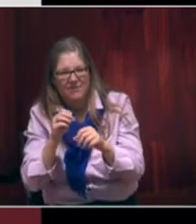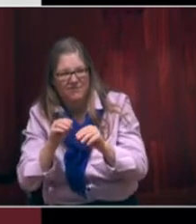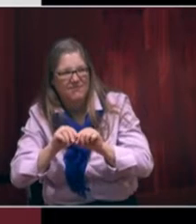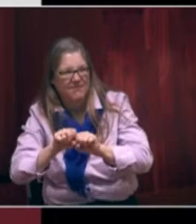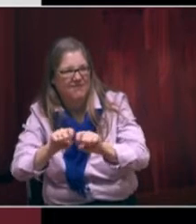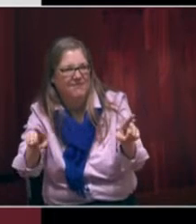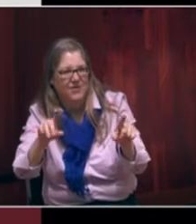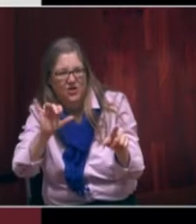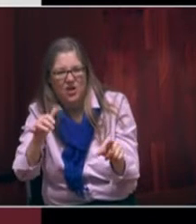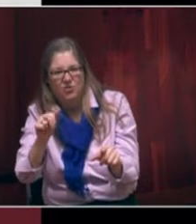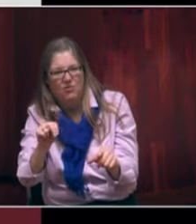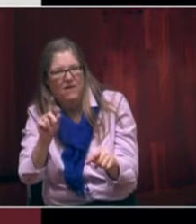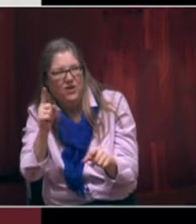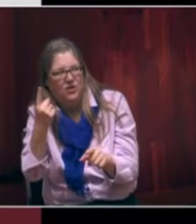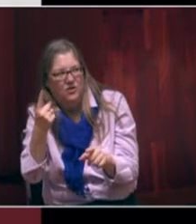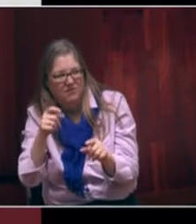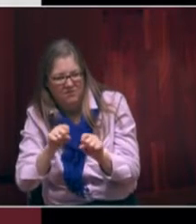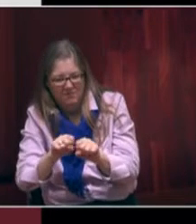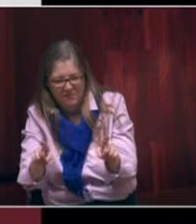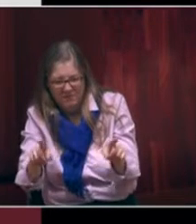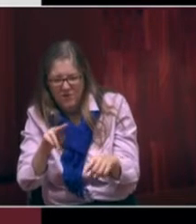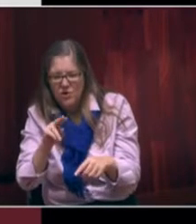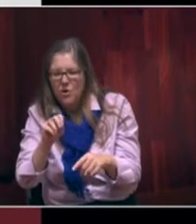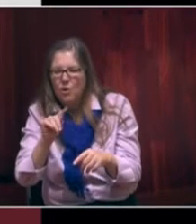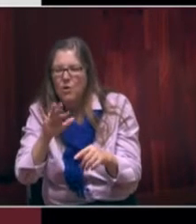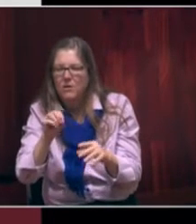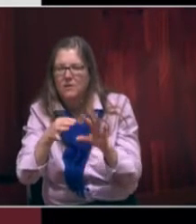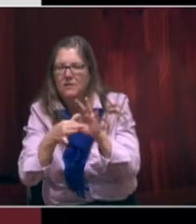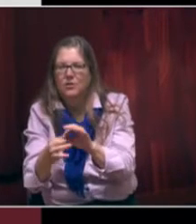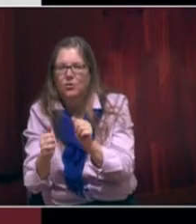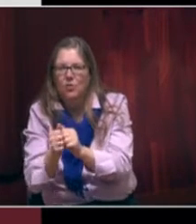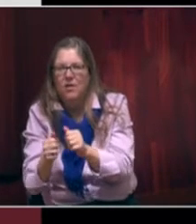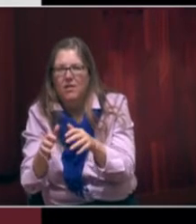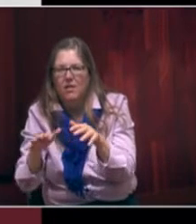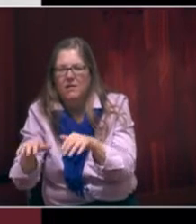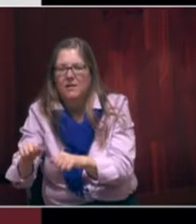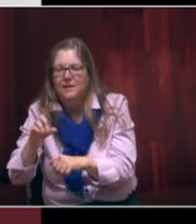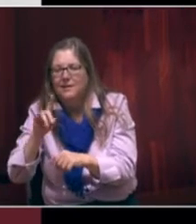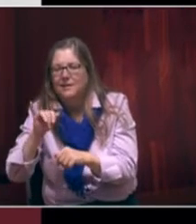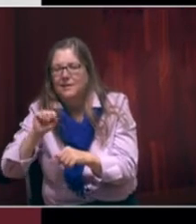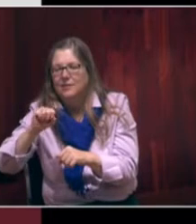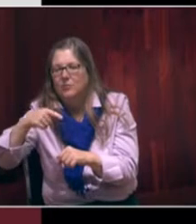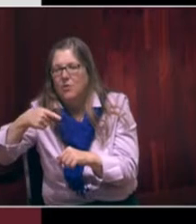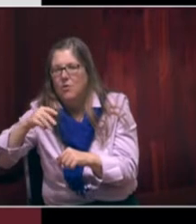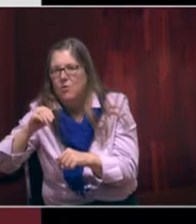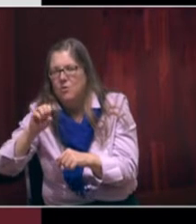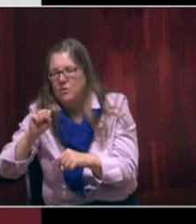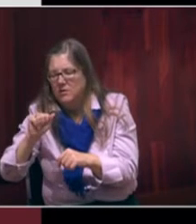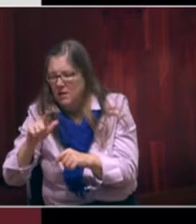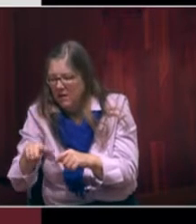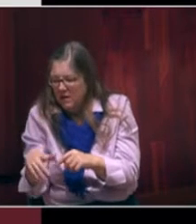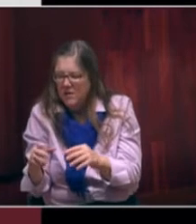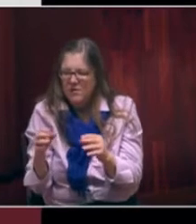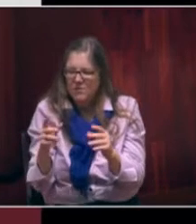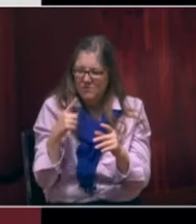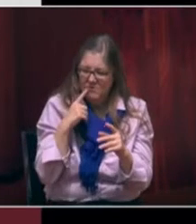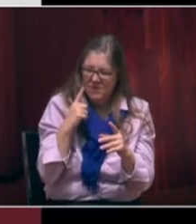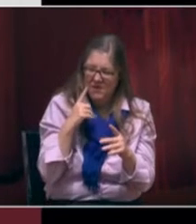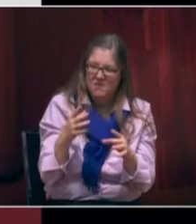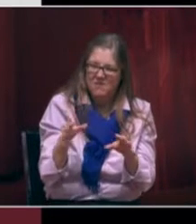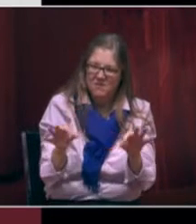1 will have gone through this change disposal process. Less review up front, more review at the back end. We'll